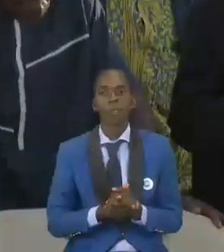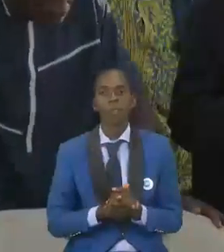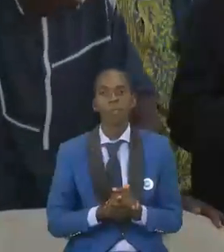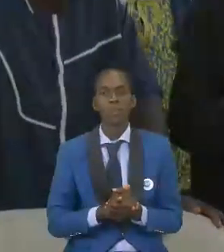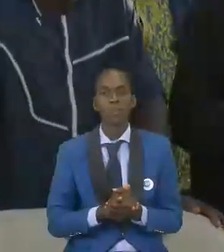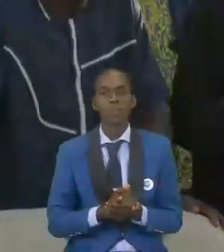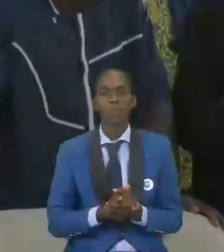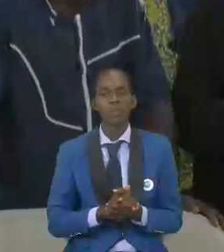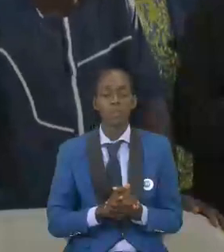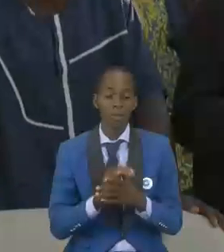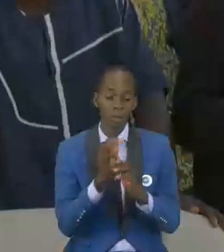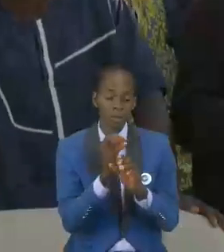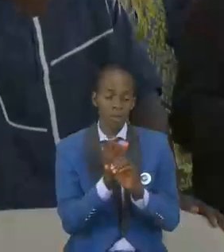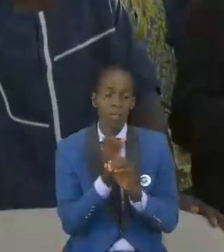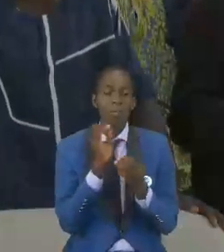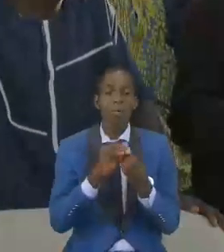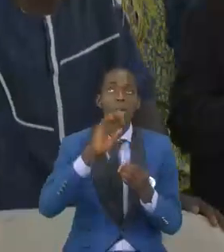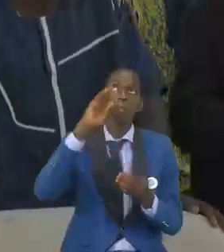Get more grace,